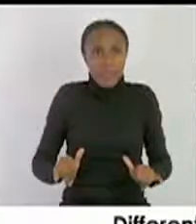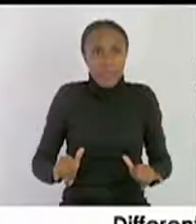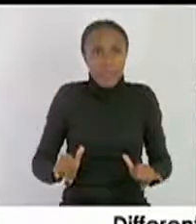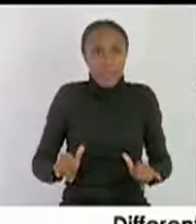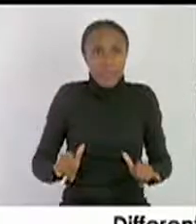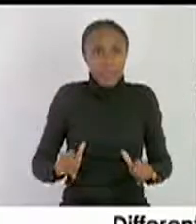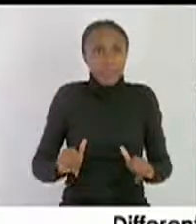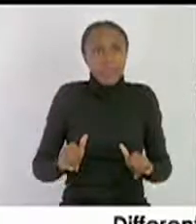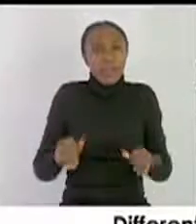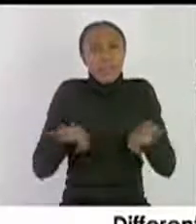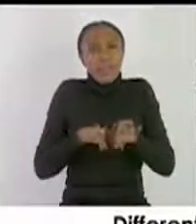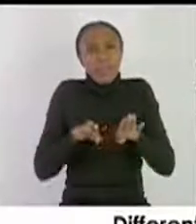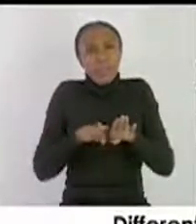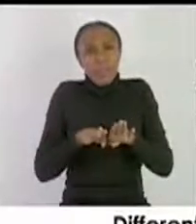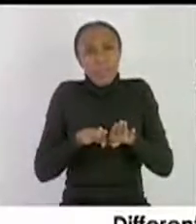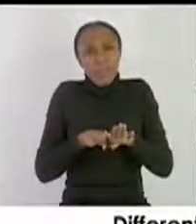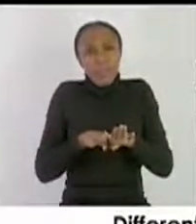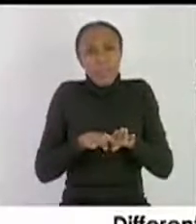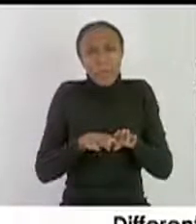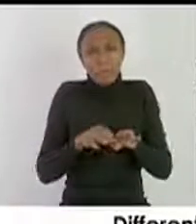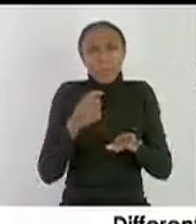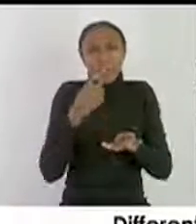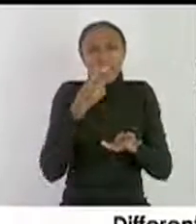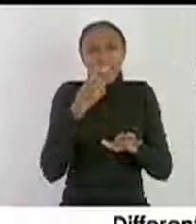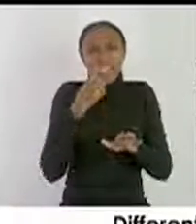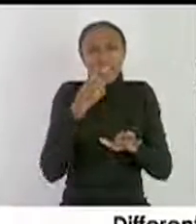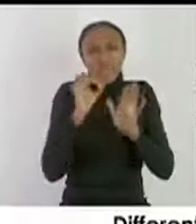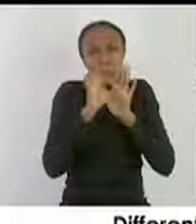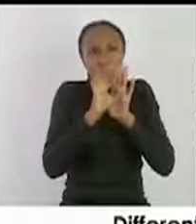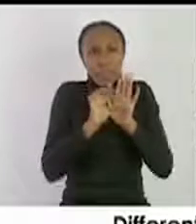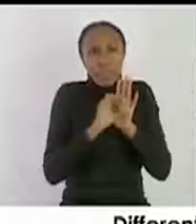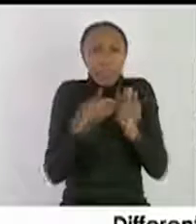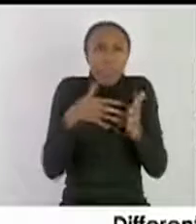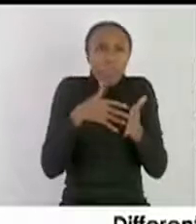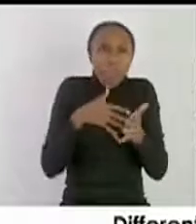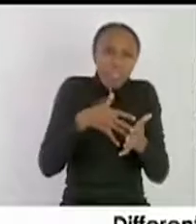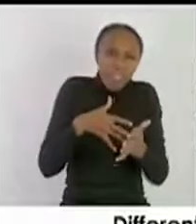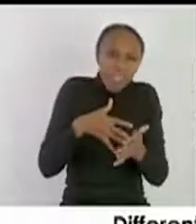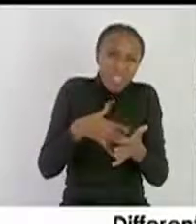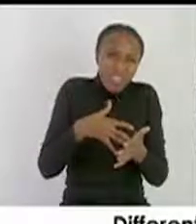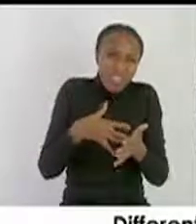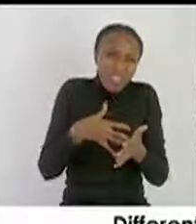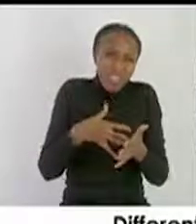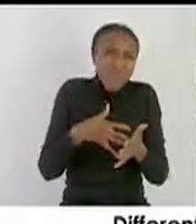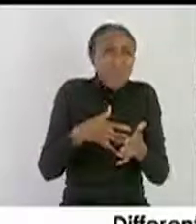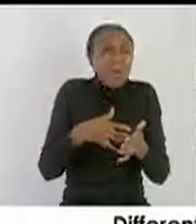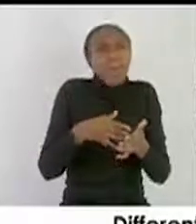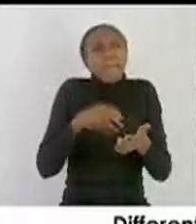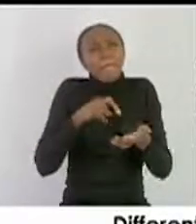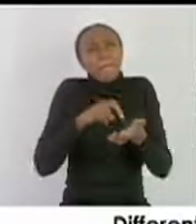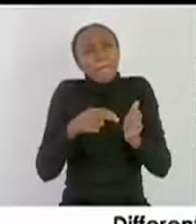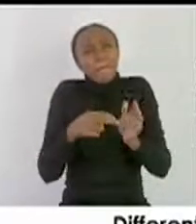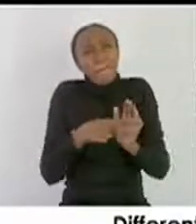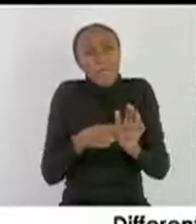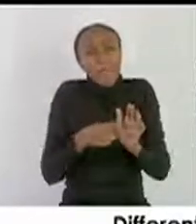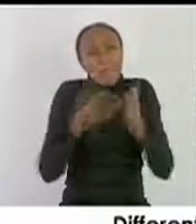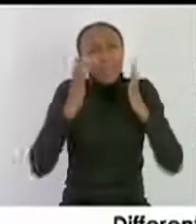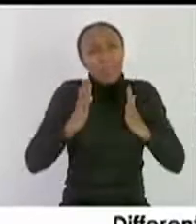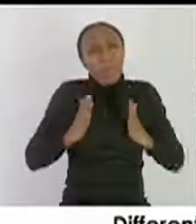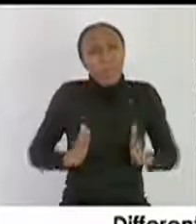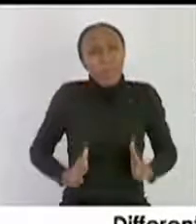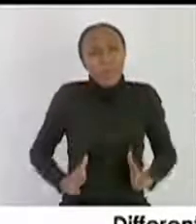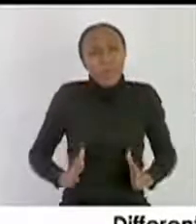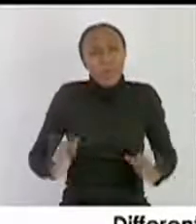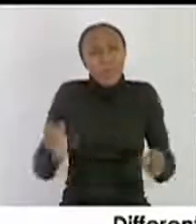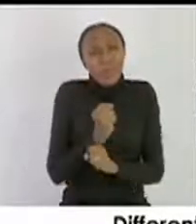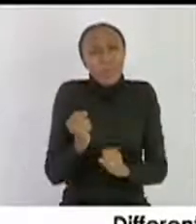It weakens our white blood cells, which makes our immune system, or let